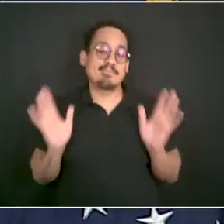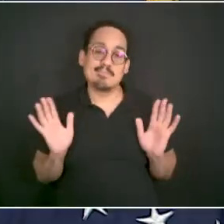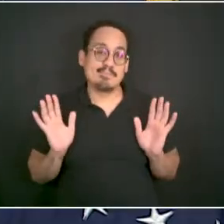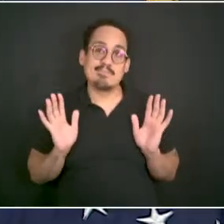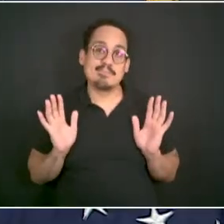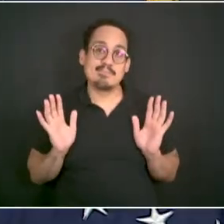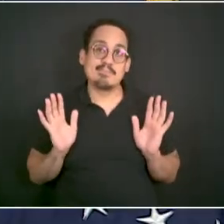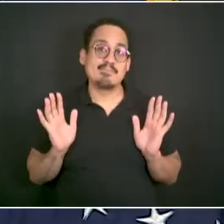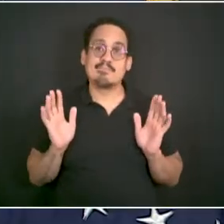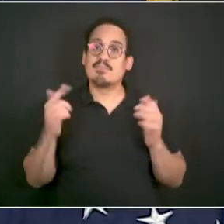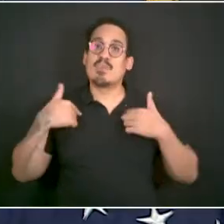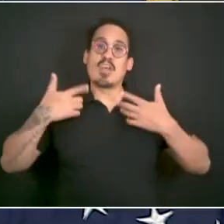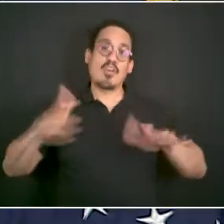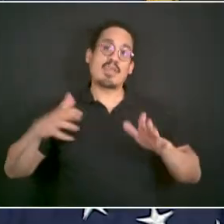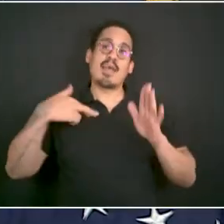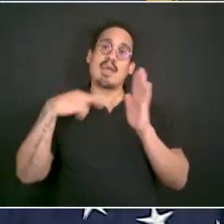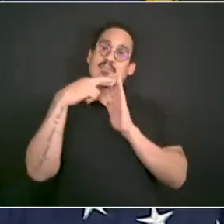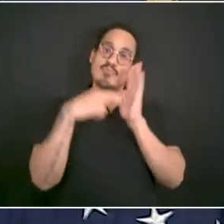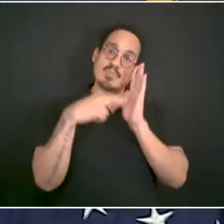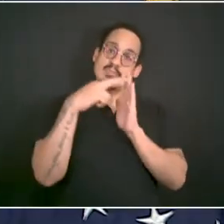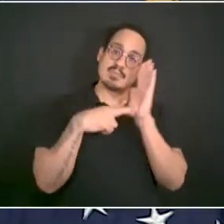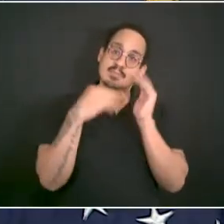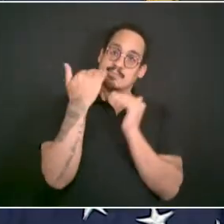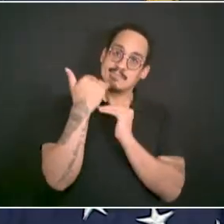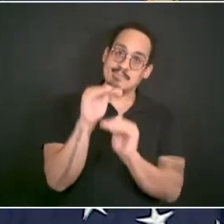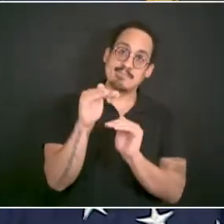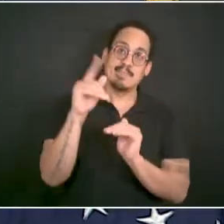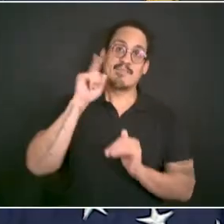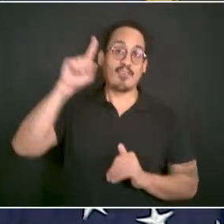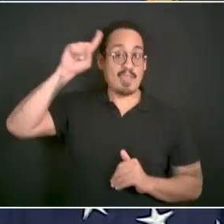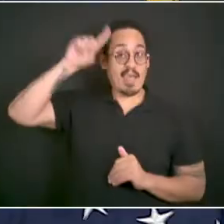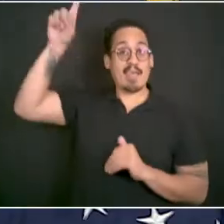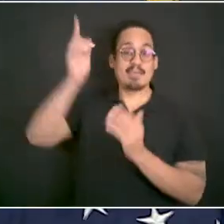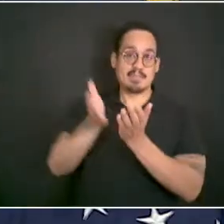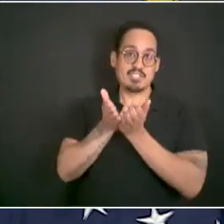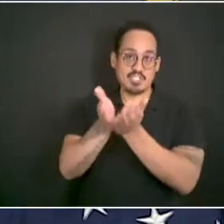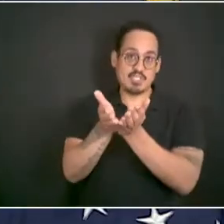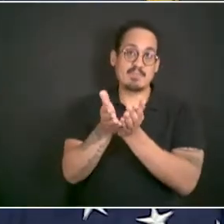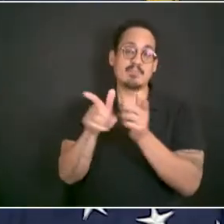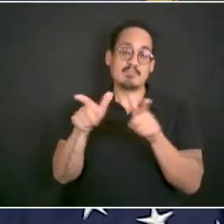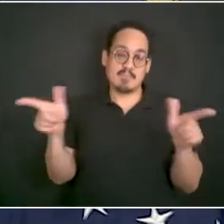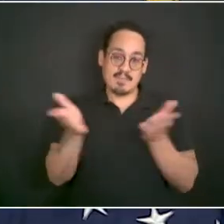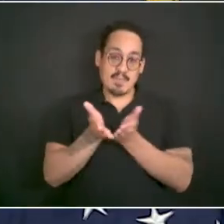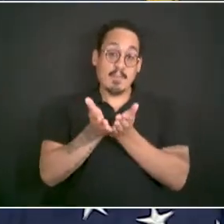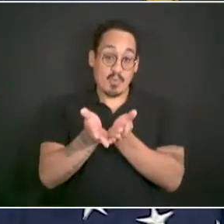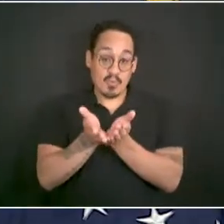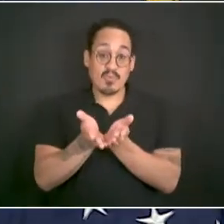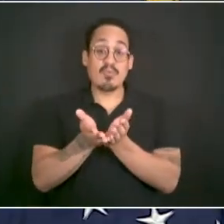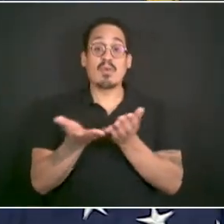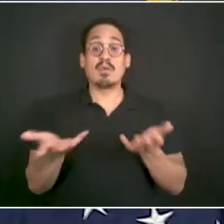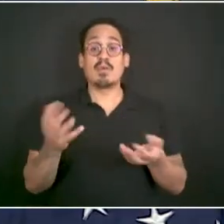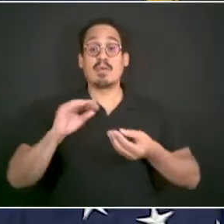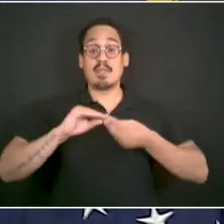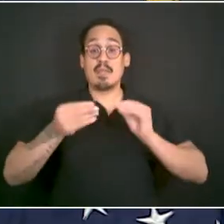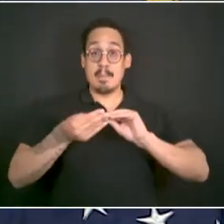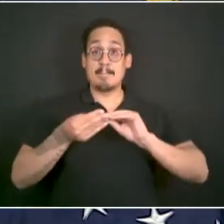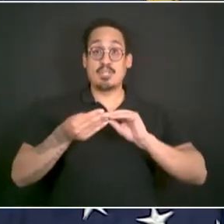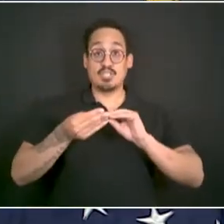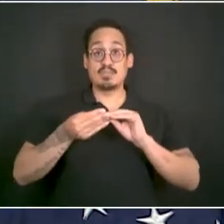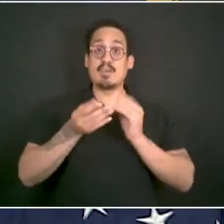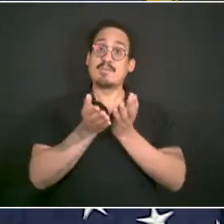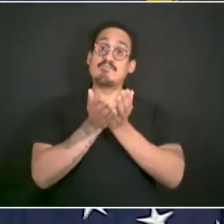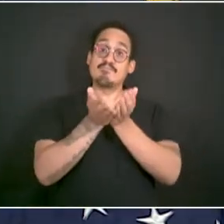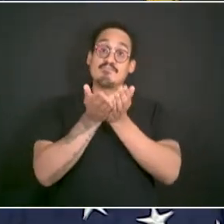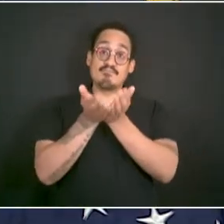the heights of ships that they're able to travel under our bridges. And The number of vessels that travel under our